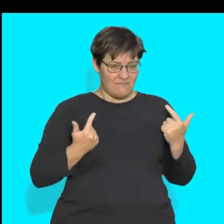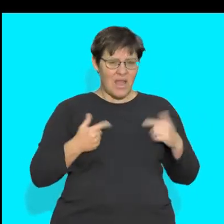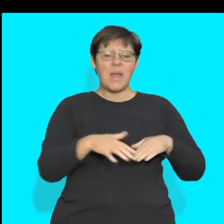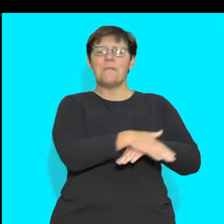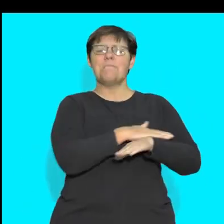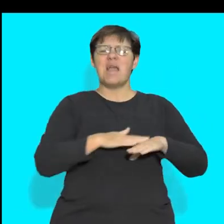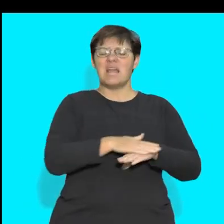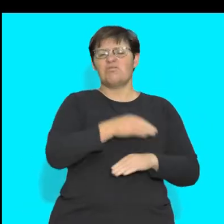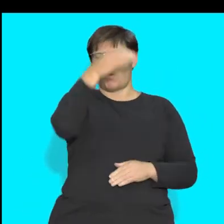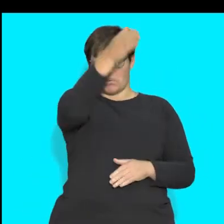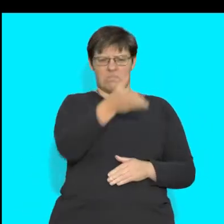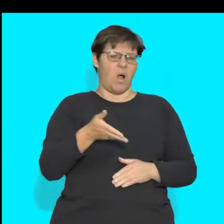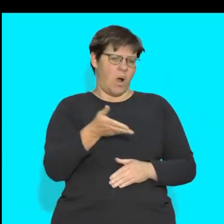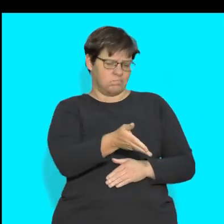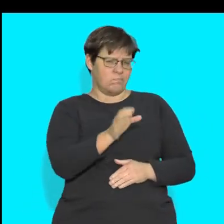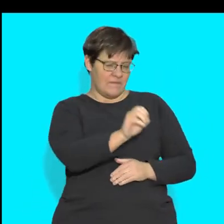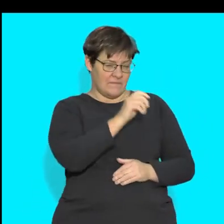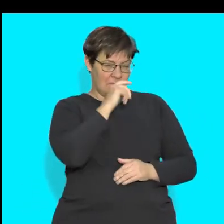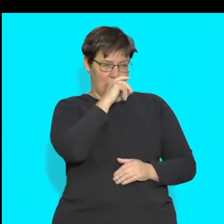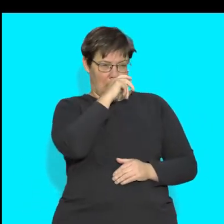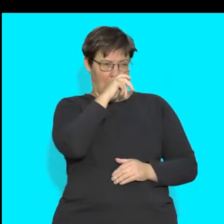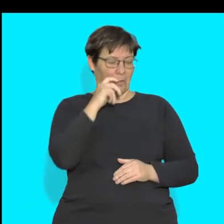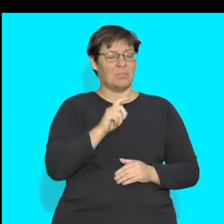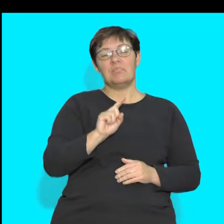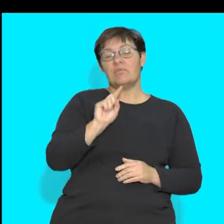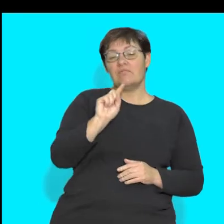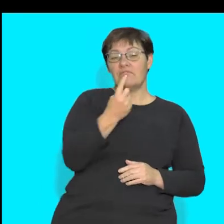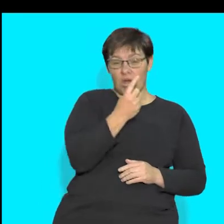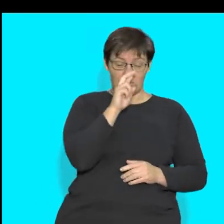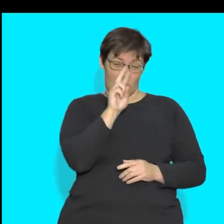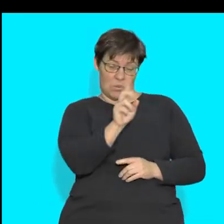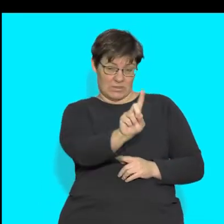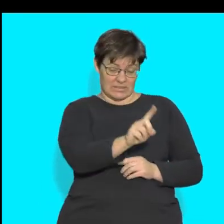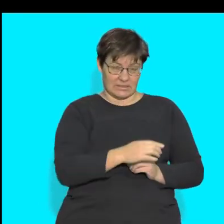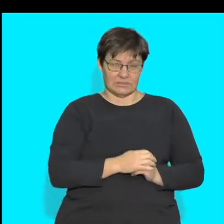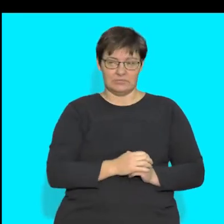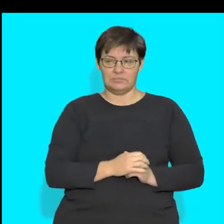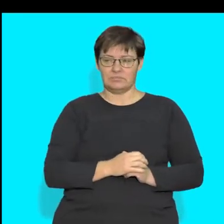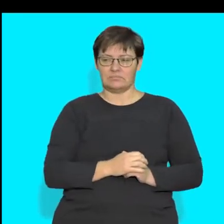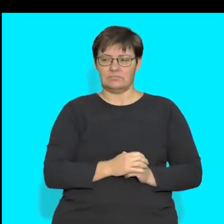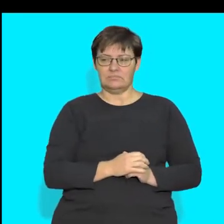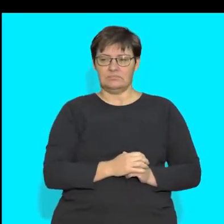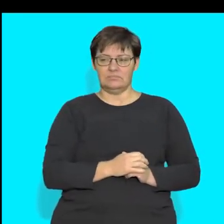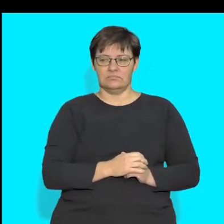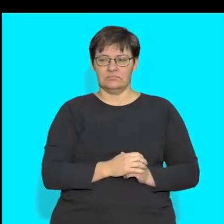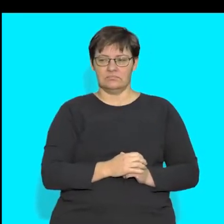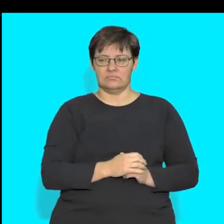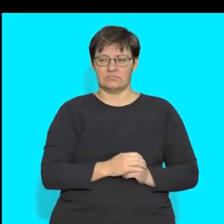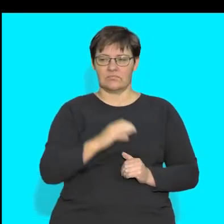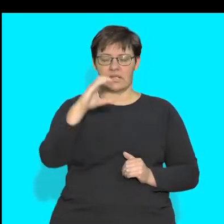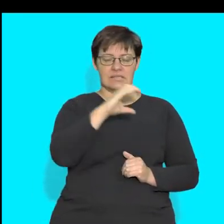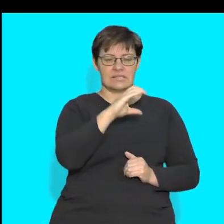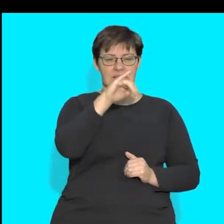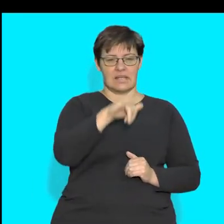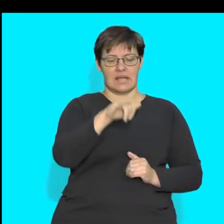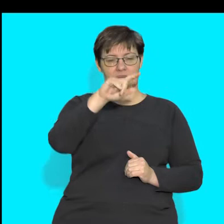basic concept in them. Right, now the first thing that we're going to look at is this concept of what